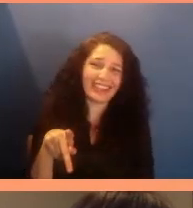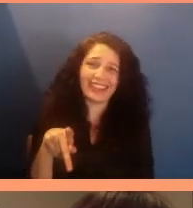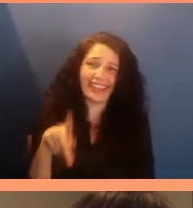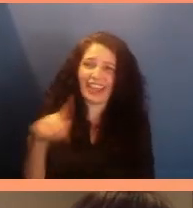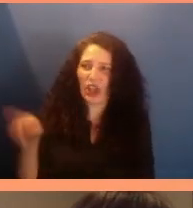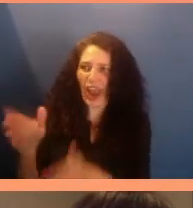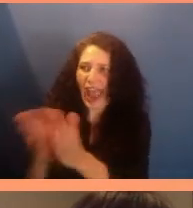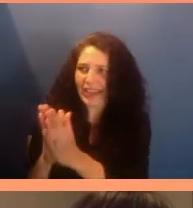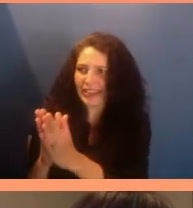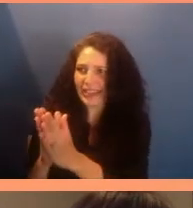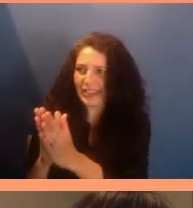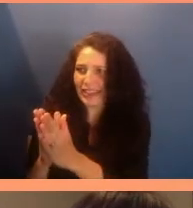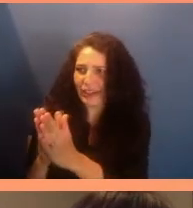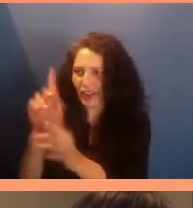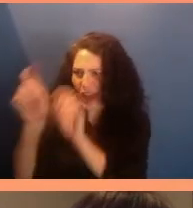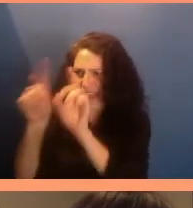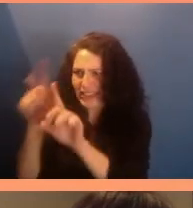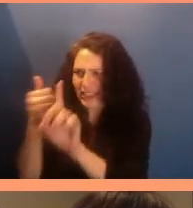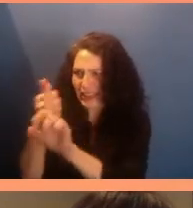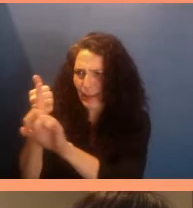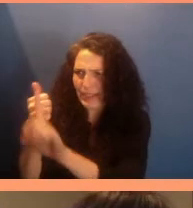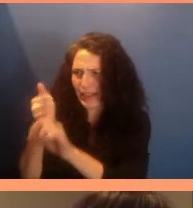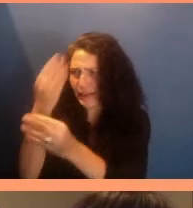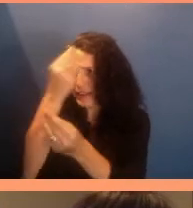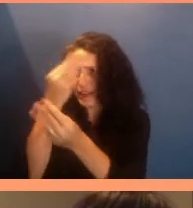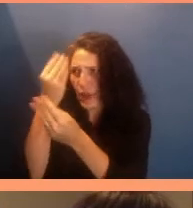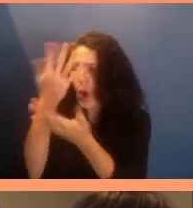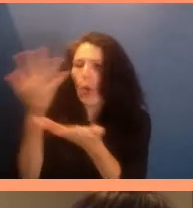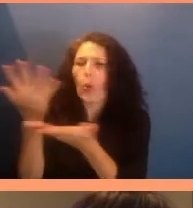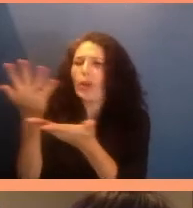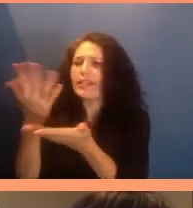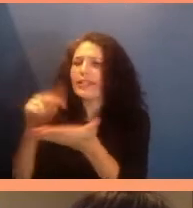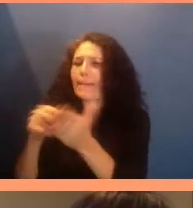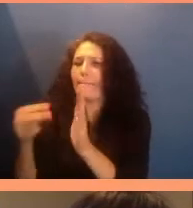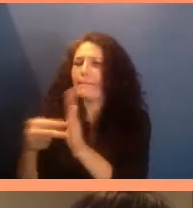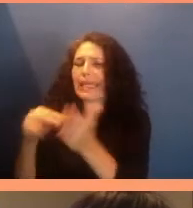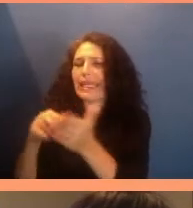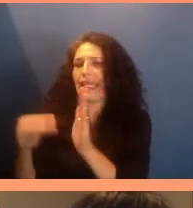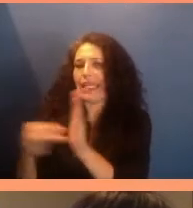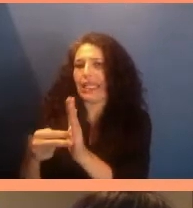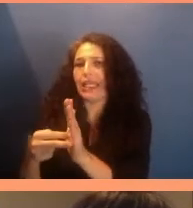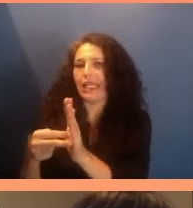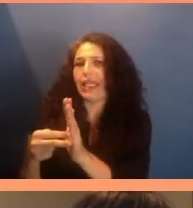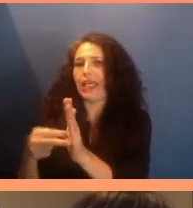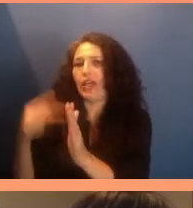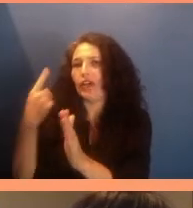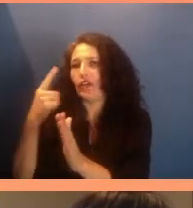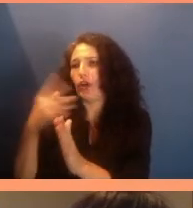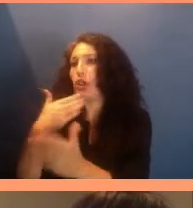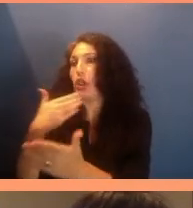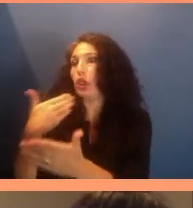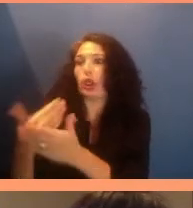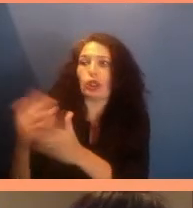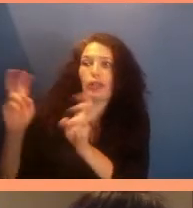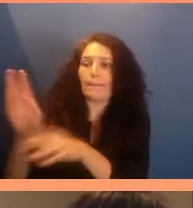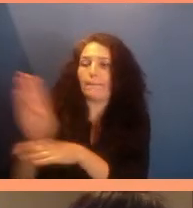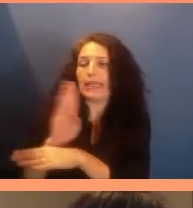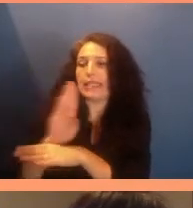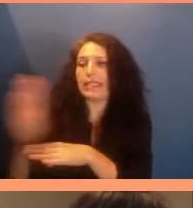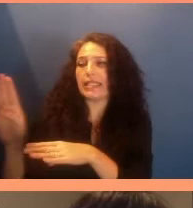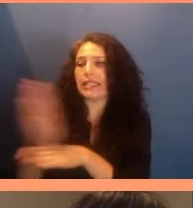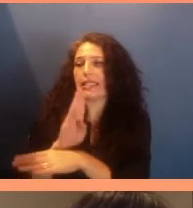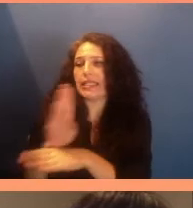themselves these questions of their business and what it means to be good, what it means in terms of good business. And I think what they